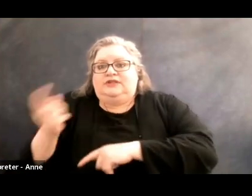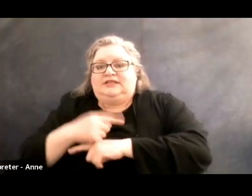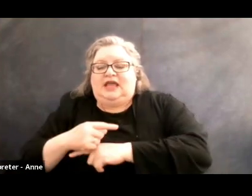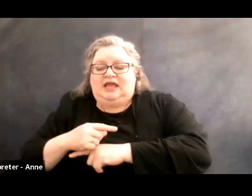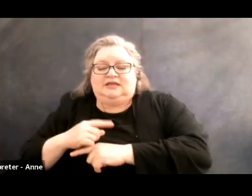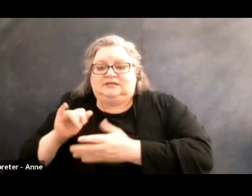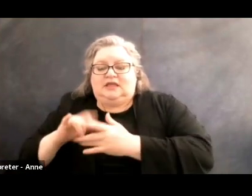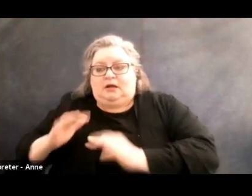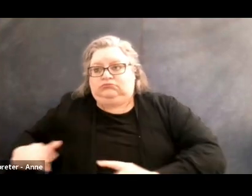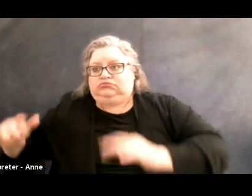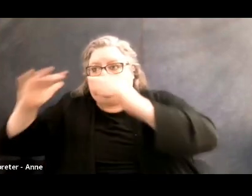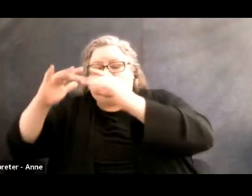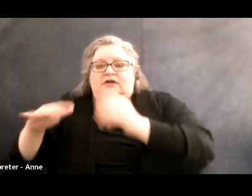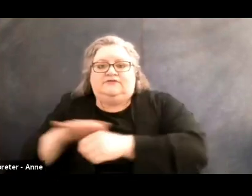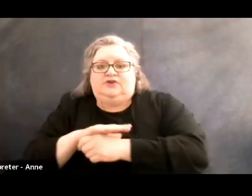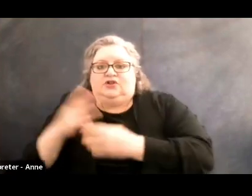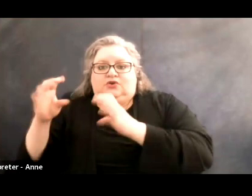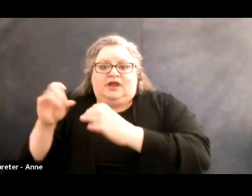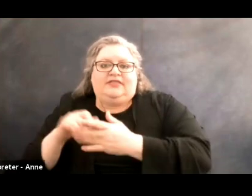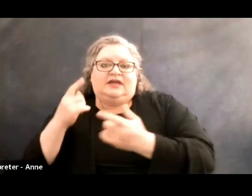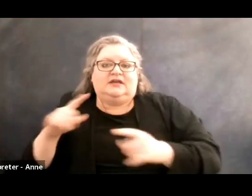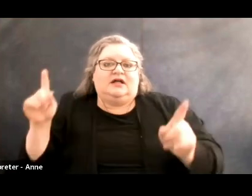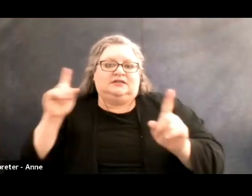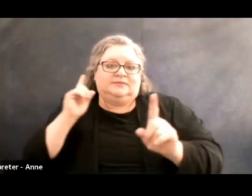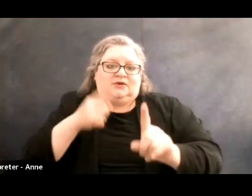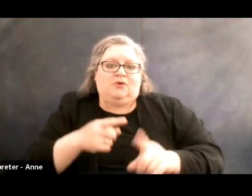full-blown crisis. That's the ultimate goal.